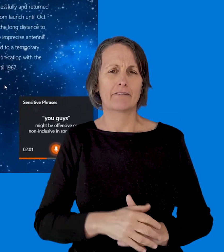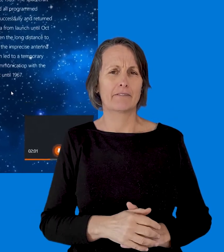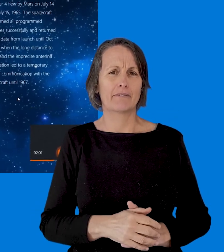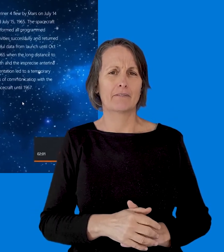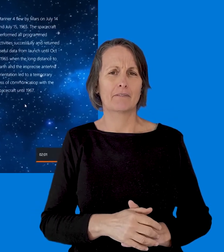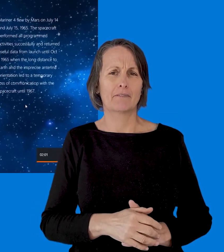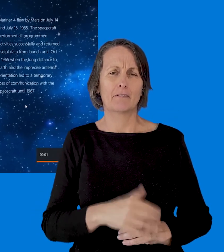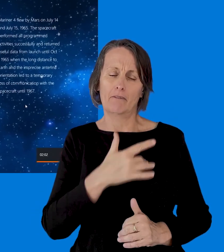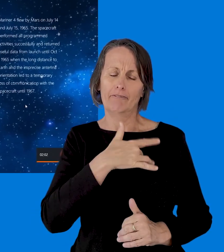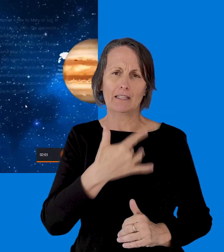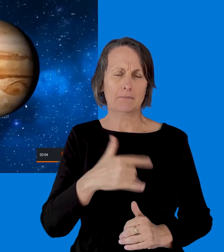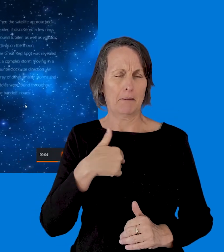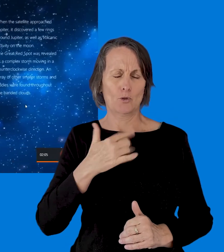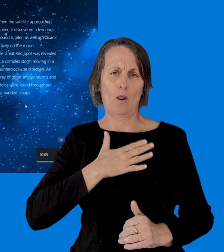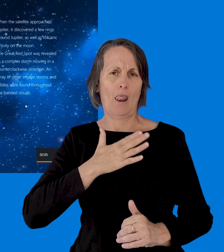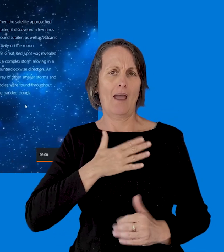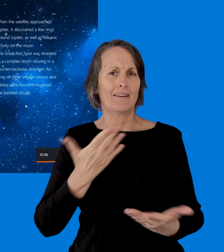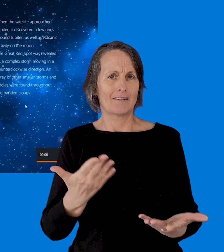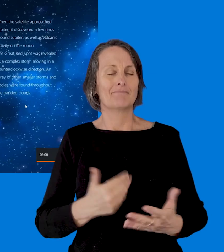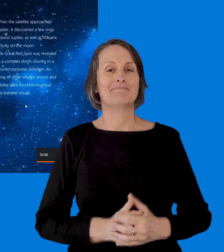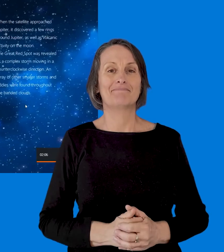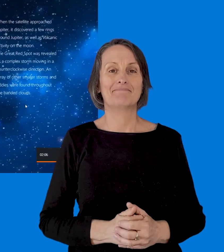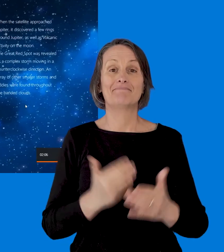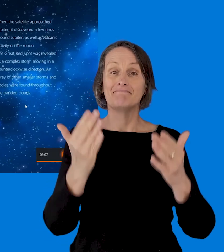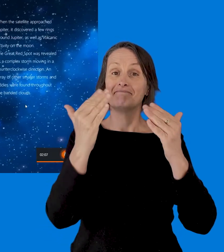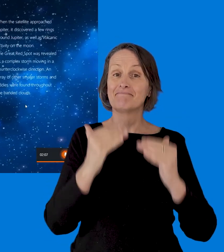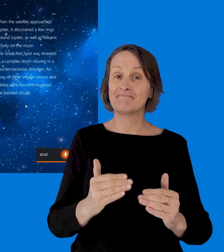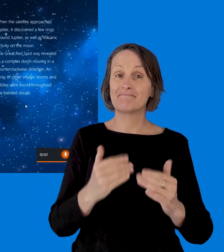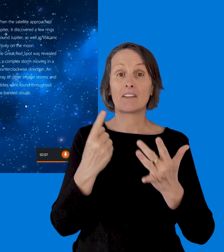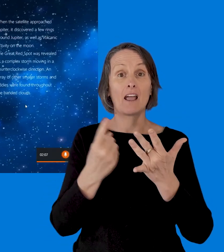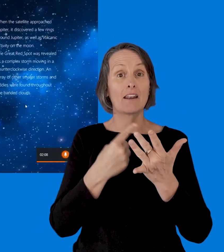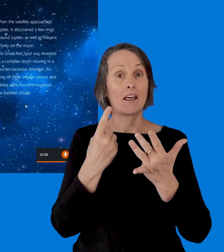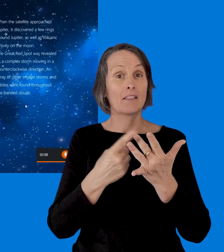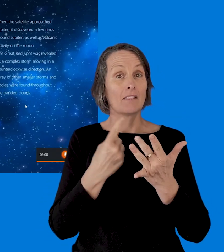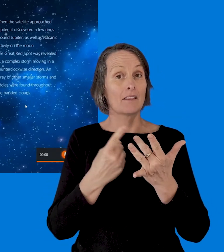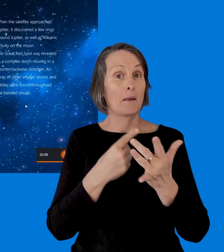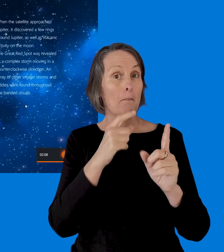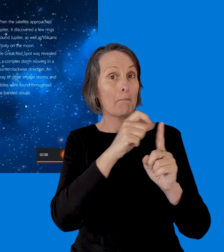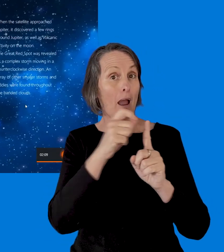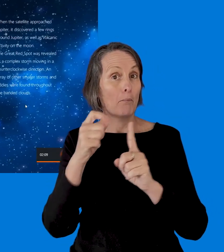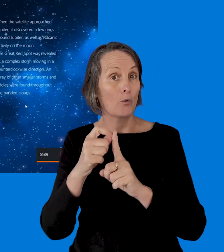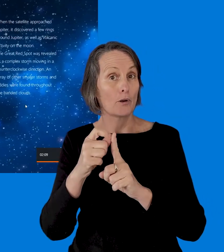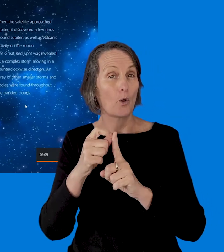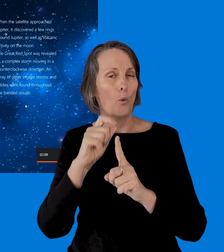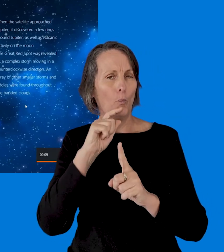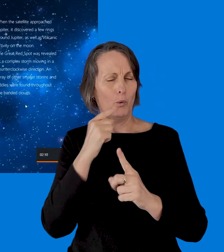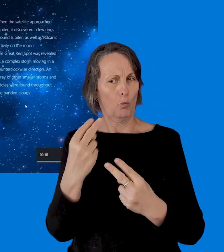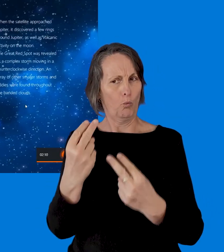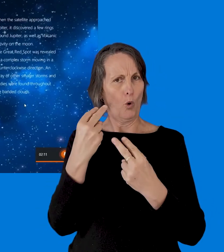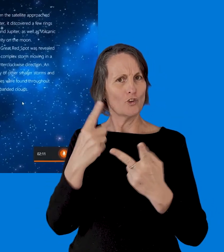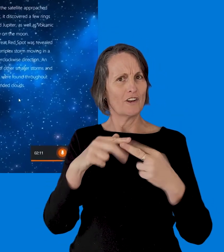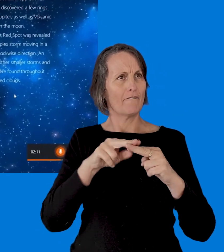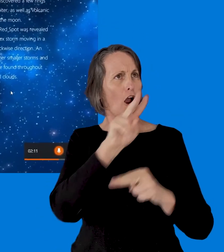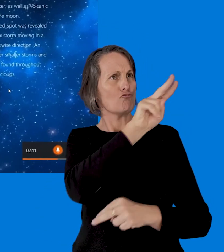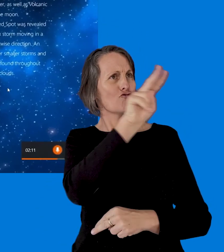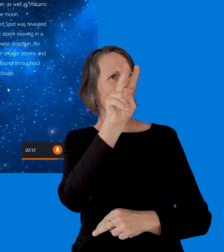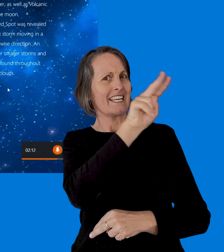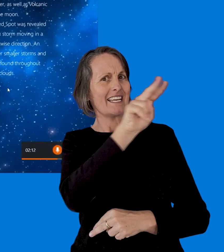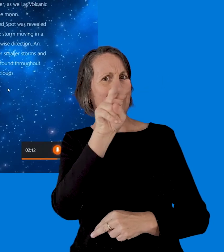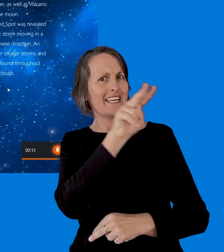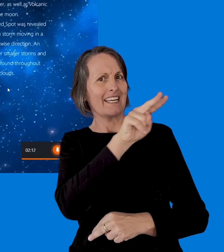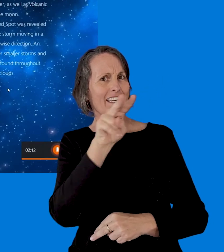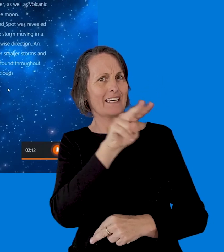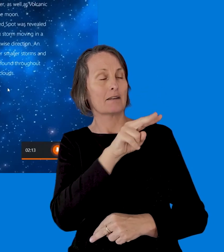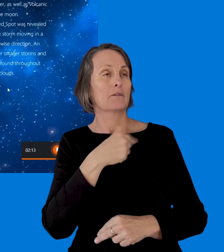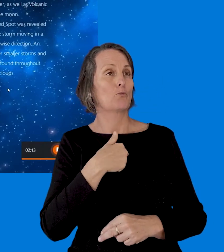in some cases. Another thing PowerPoint can do is listen to see if you're reading from the slides. When the satellite